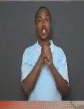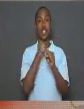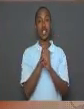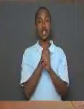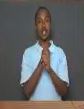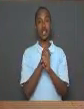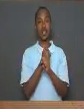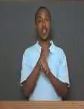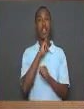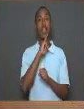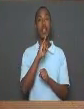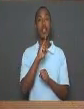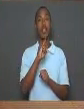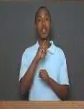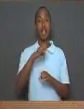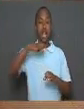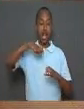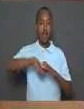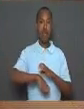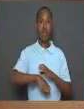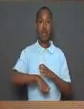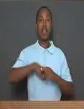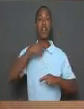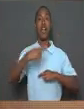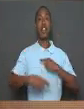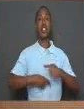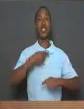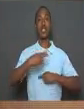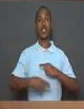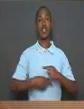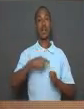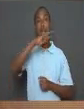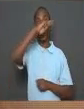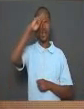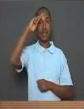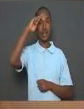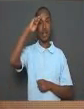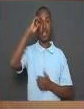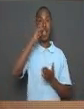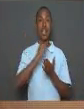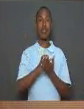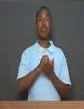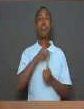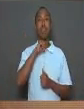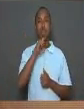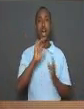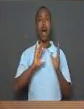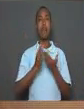Photosynthesis is an endothermic reaction because it would not